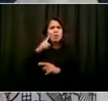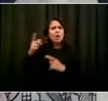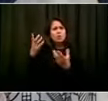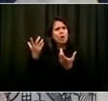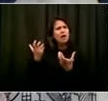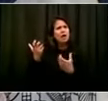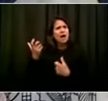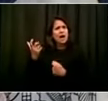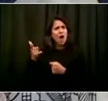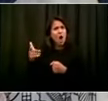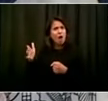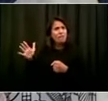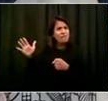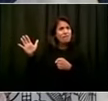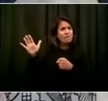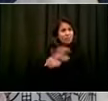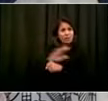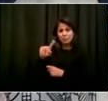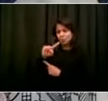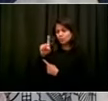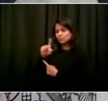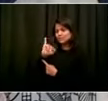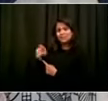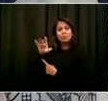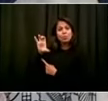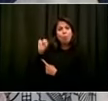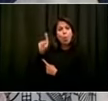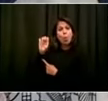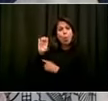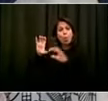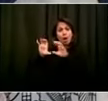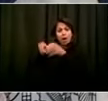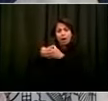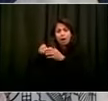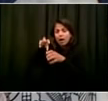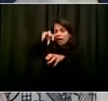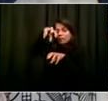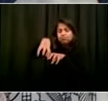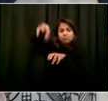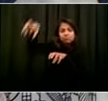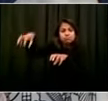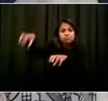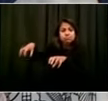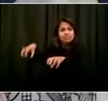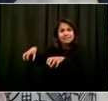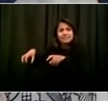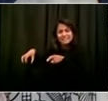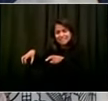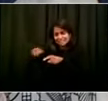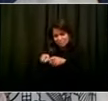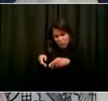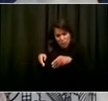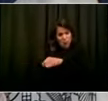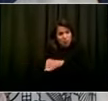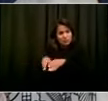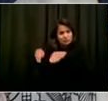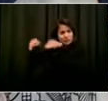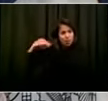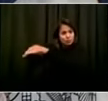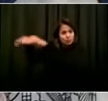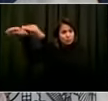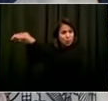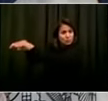of how you and the governor differ on this issue right now? This one is an ongoing conversation, Andrew. We had a good conversation this